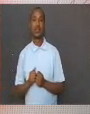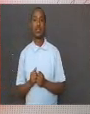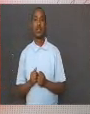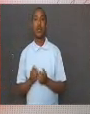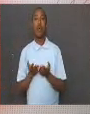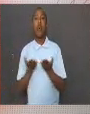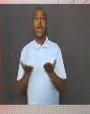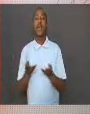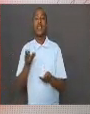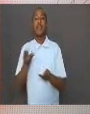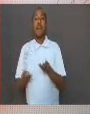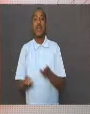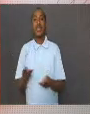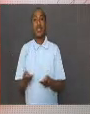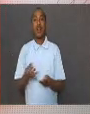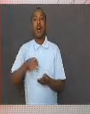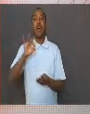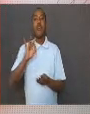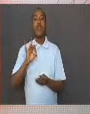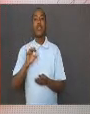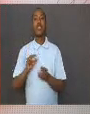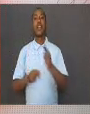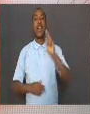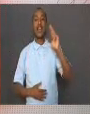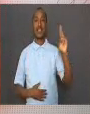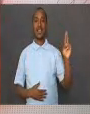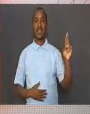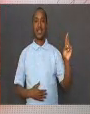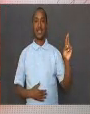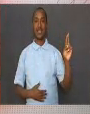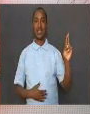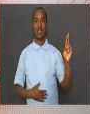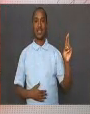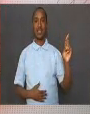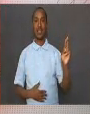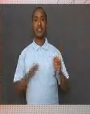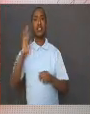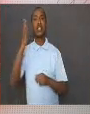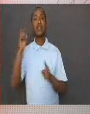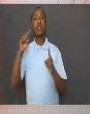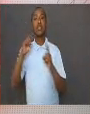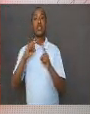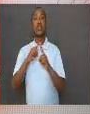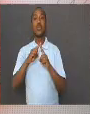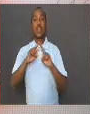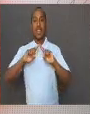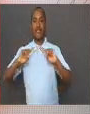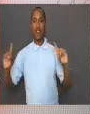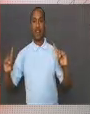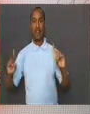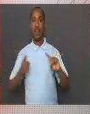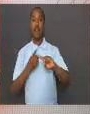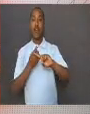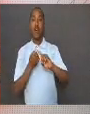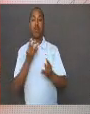reaction where the mass of the reactants seems to